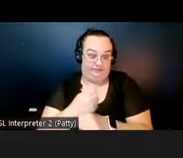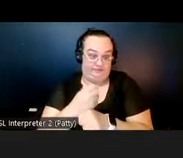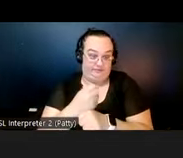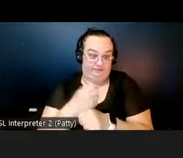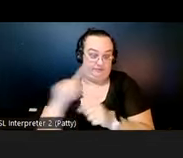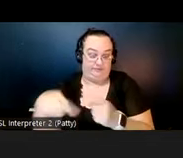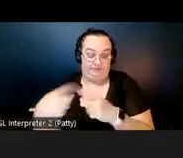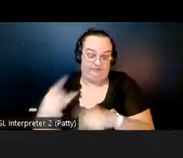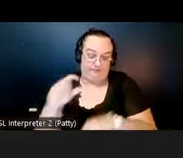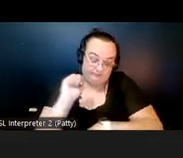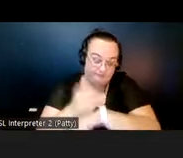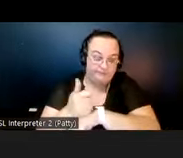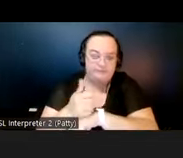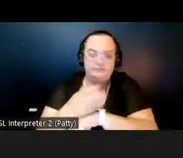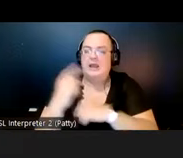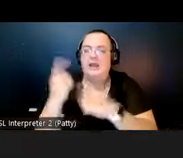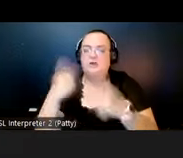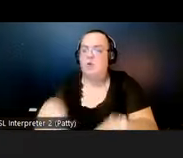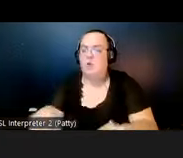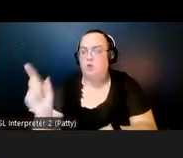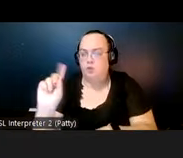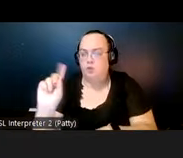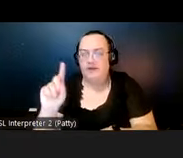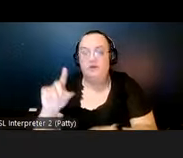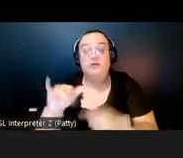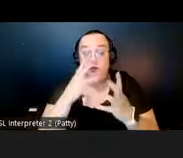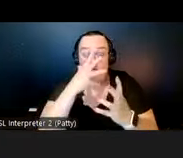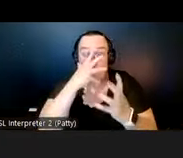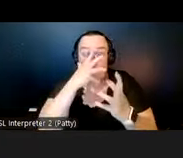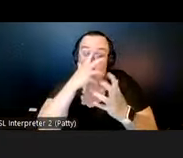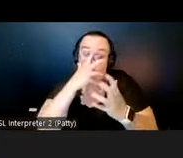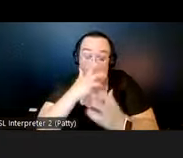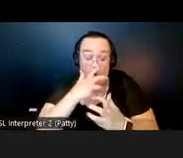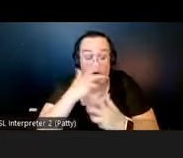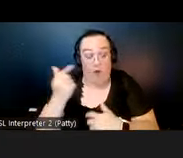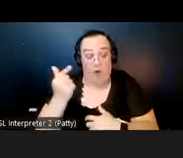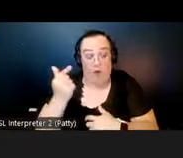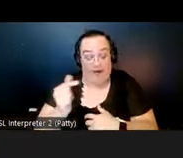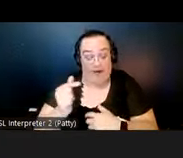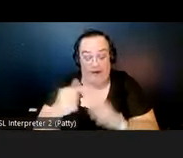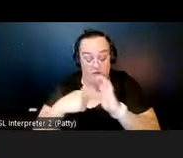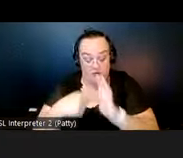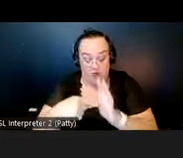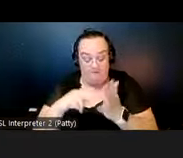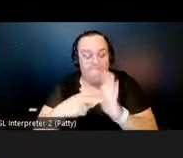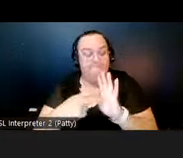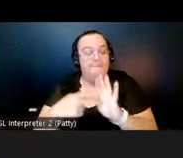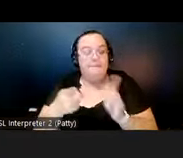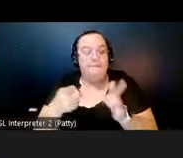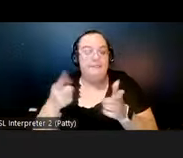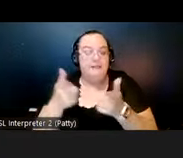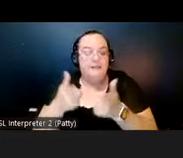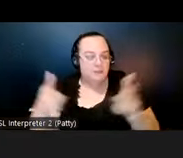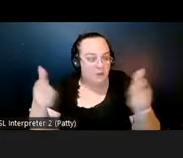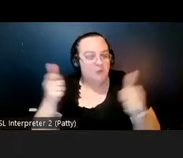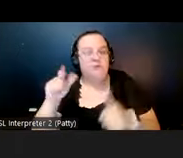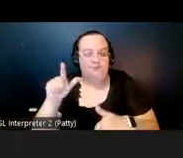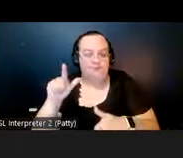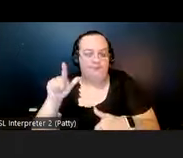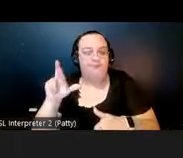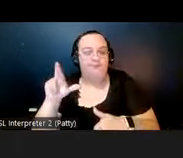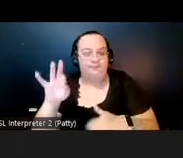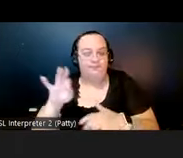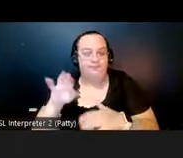implementation and where it has occurred. The darker shades of green indicate larger LRF investments